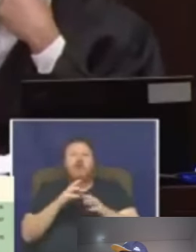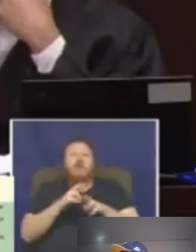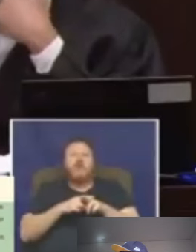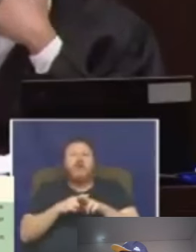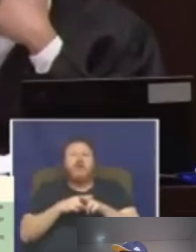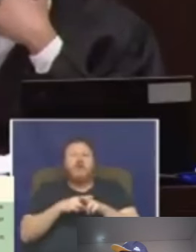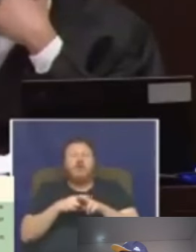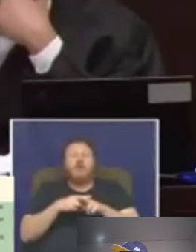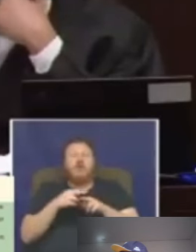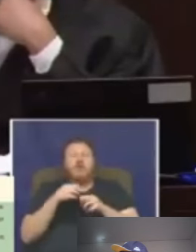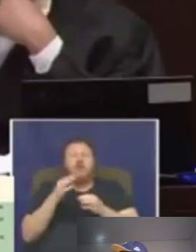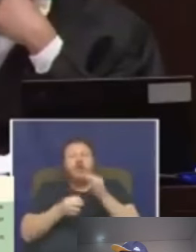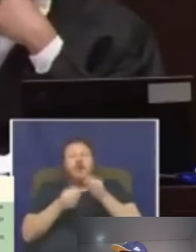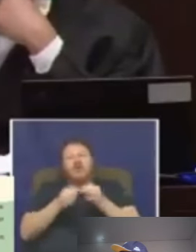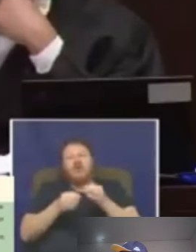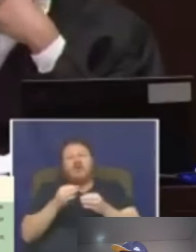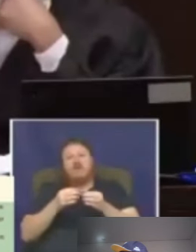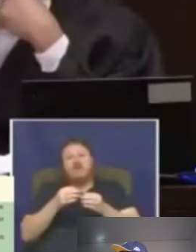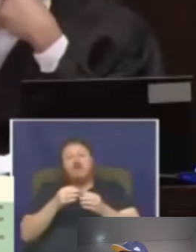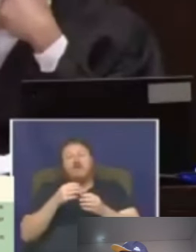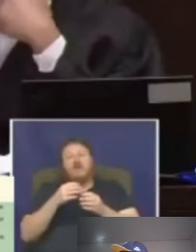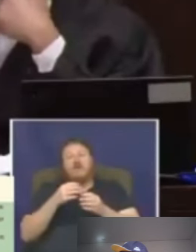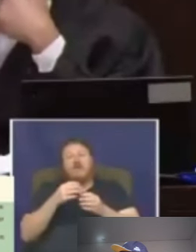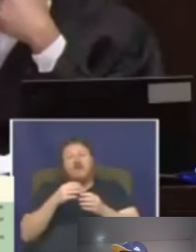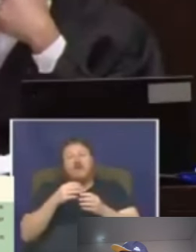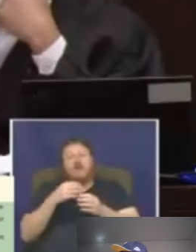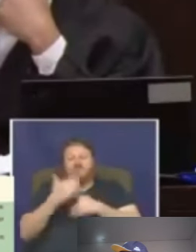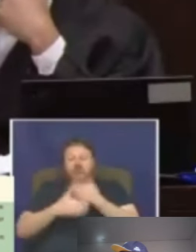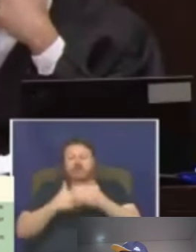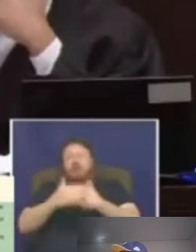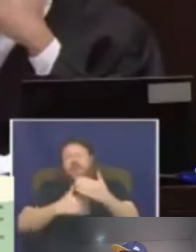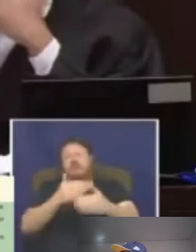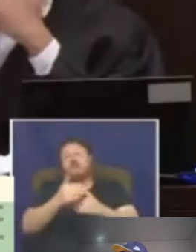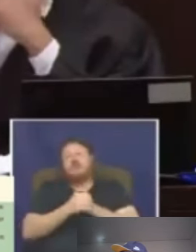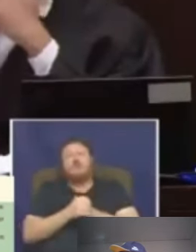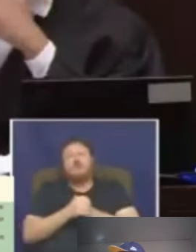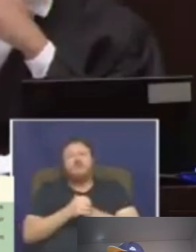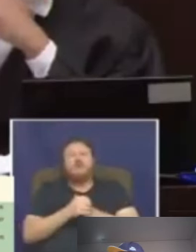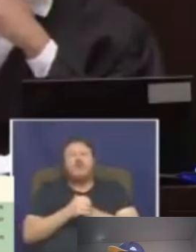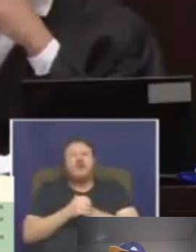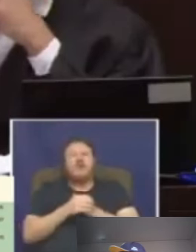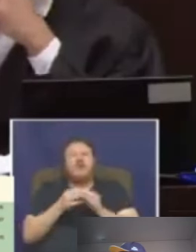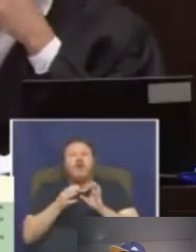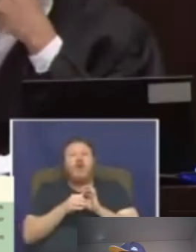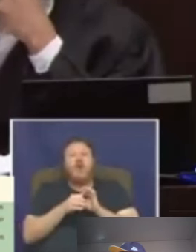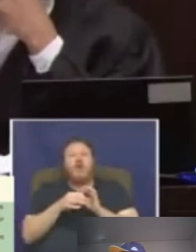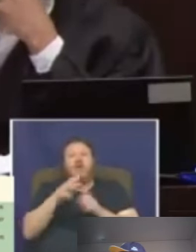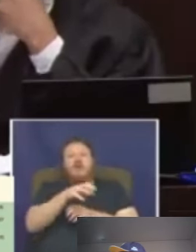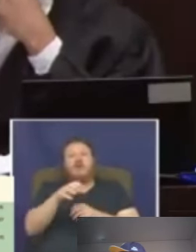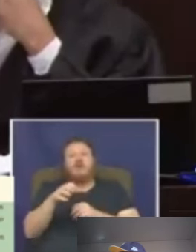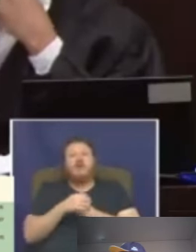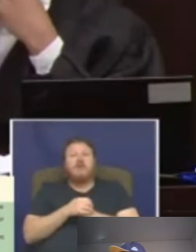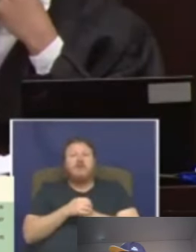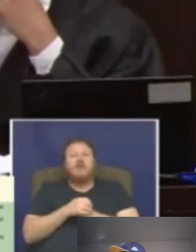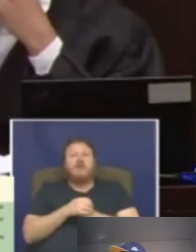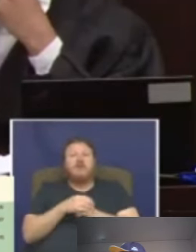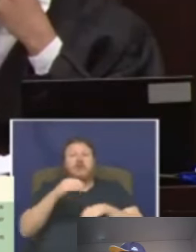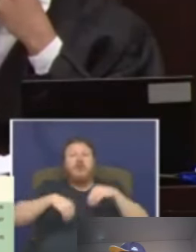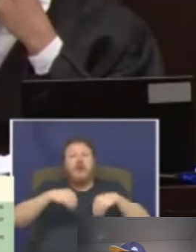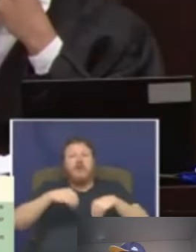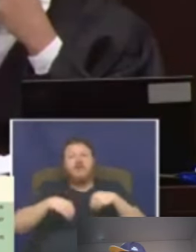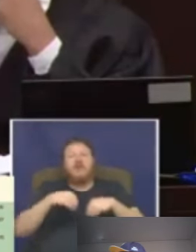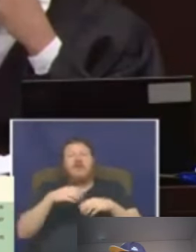by persistent inequality and lack of basic freedoms. Our homes and institutions have been tarnished and charred by the soot of corruption